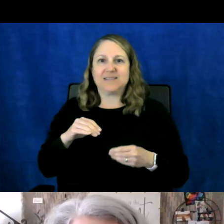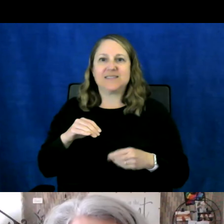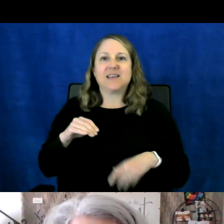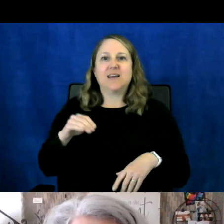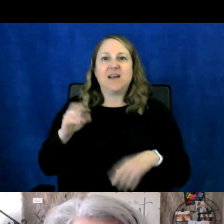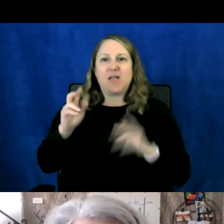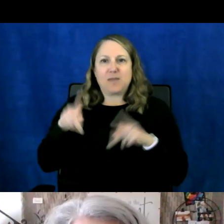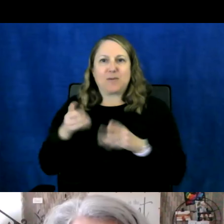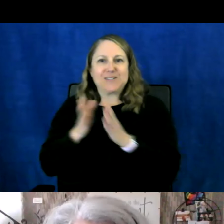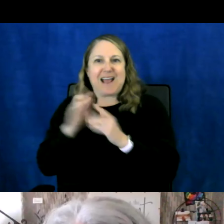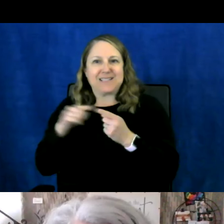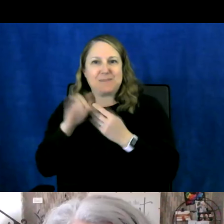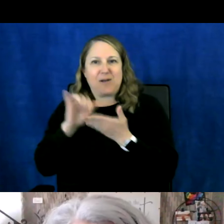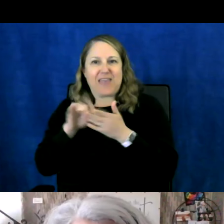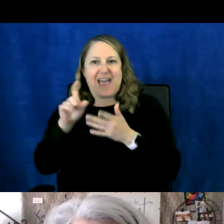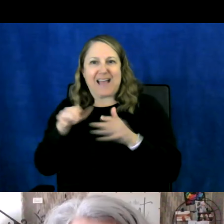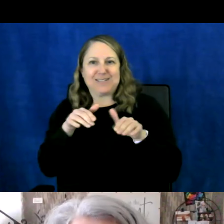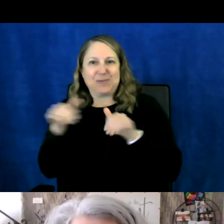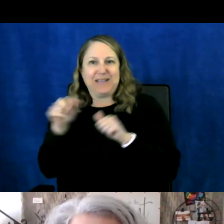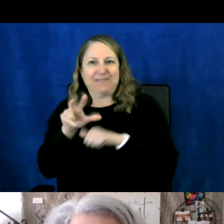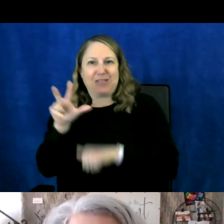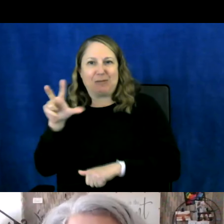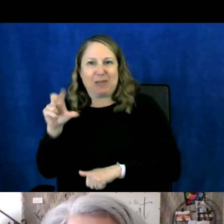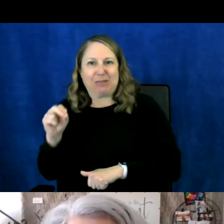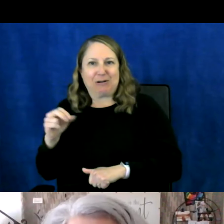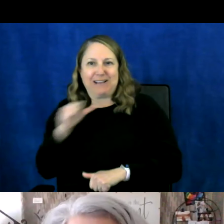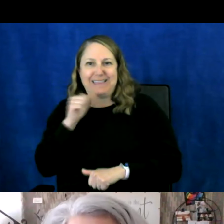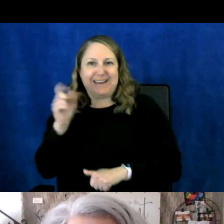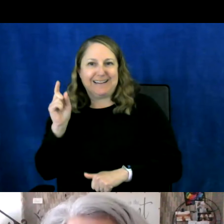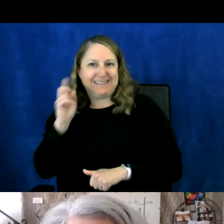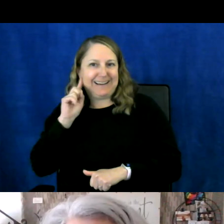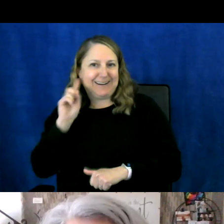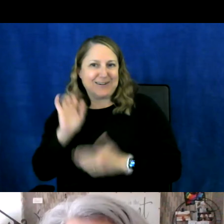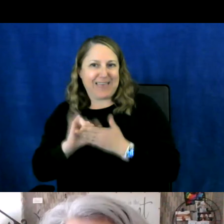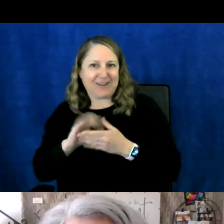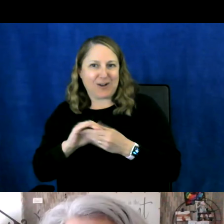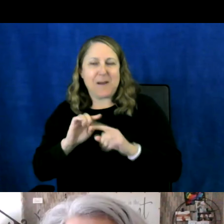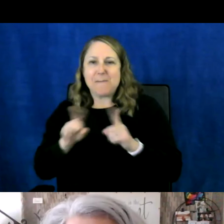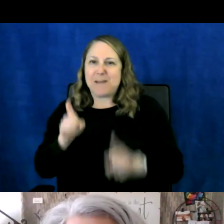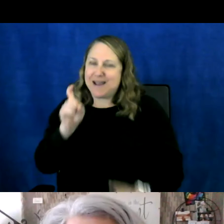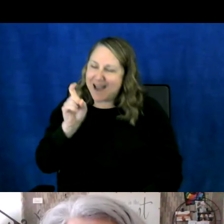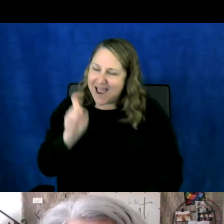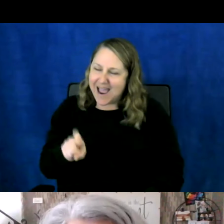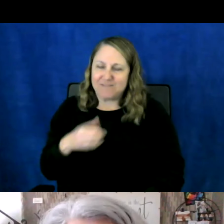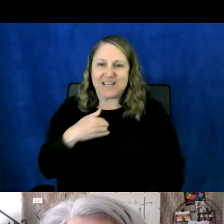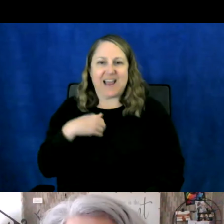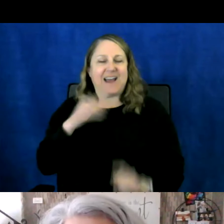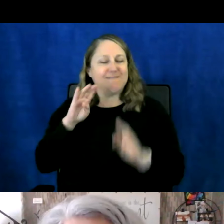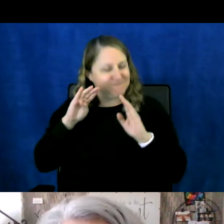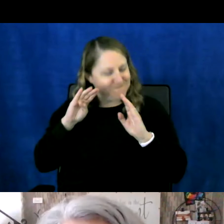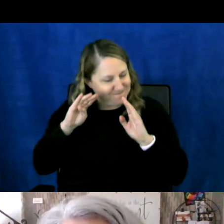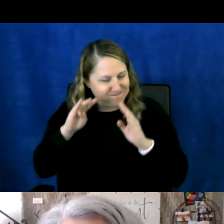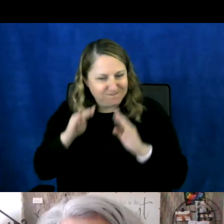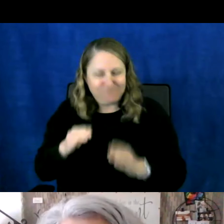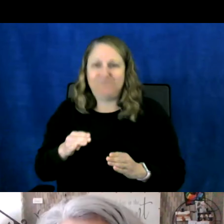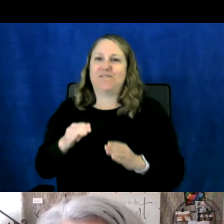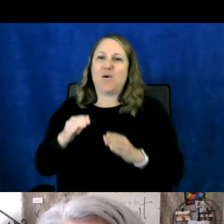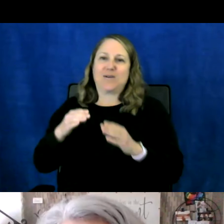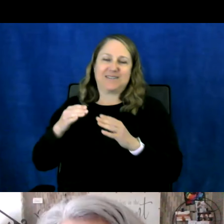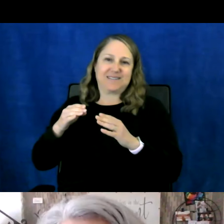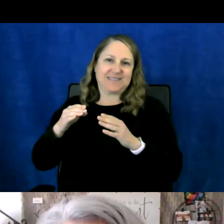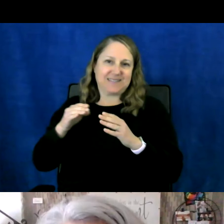to leave at 3:30, so didn't hear that, but that there has to be concerted and significant investments